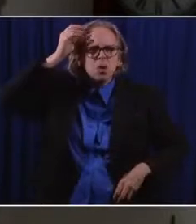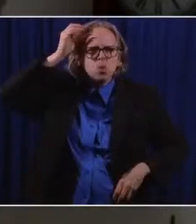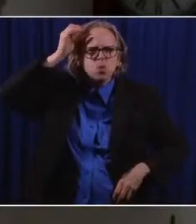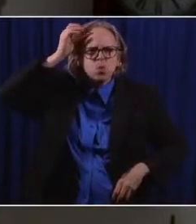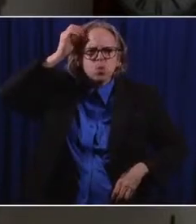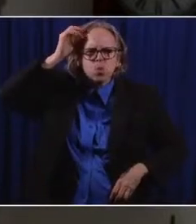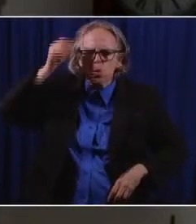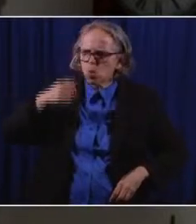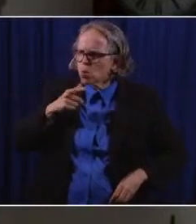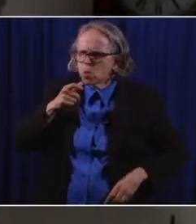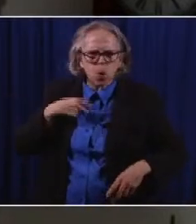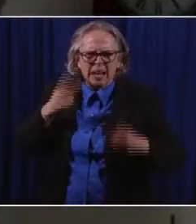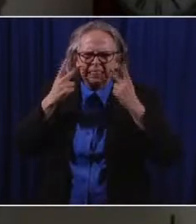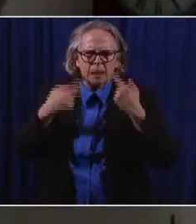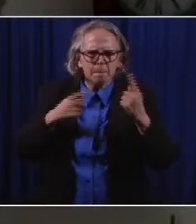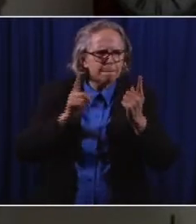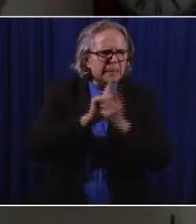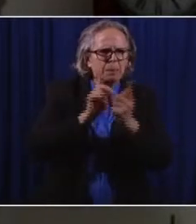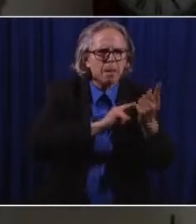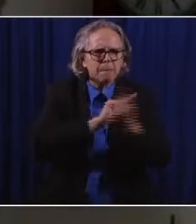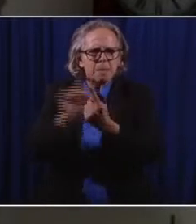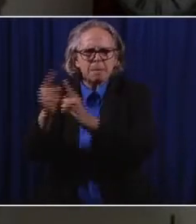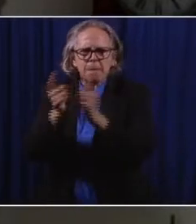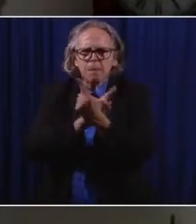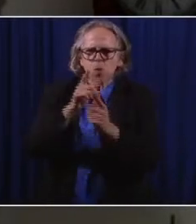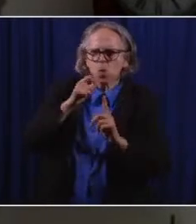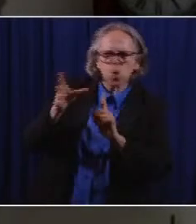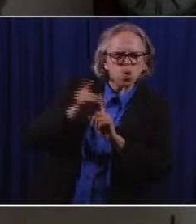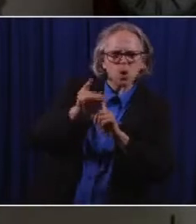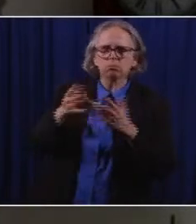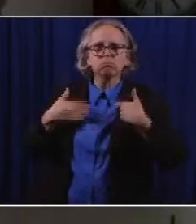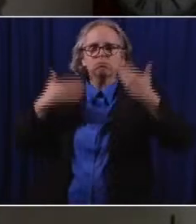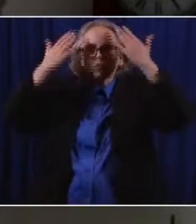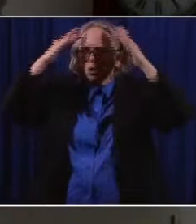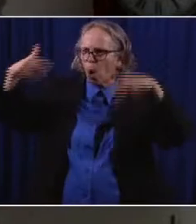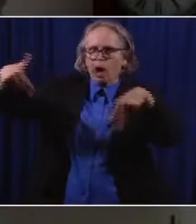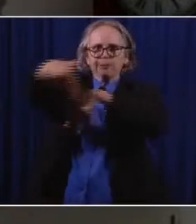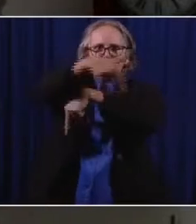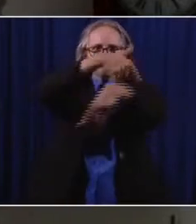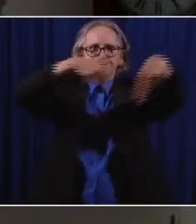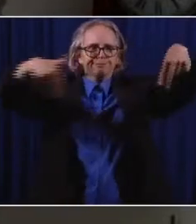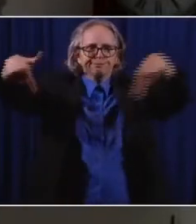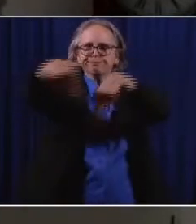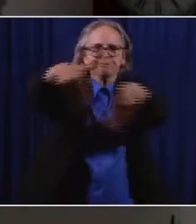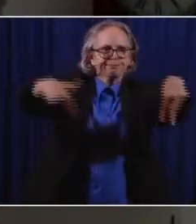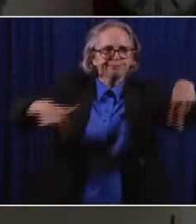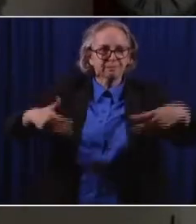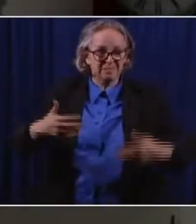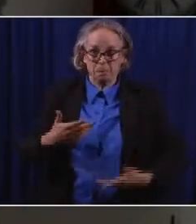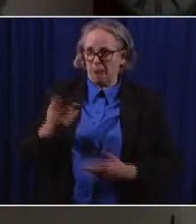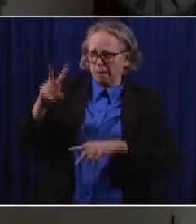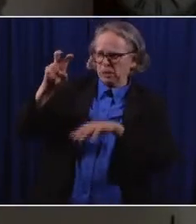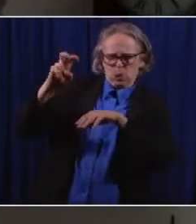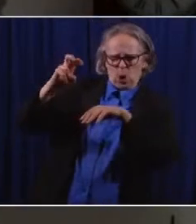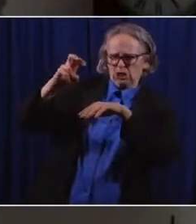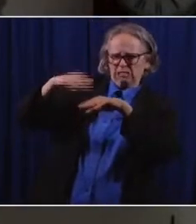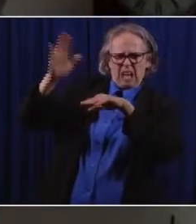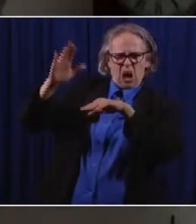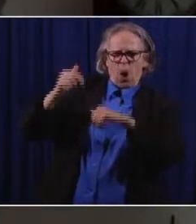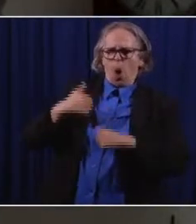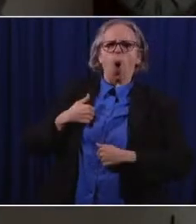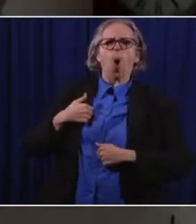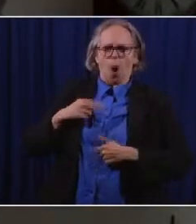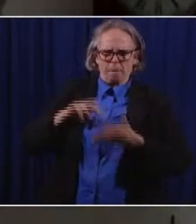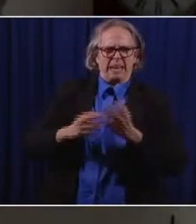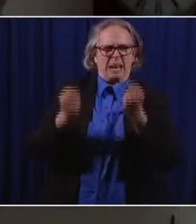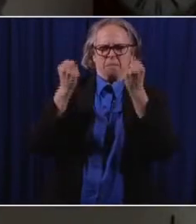how many of them are going to have the COVID? And we really don't know, but it's going to go up if these numbers are up in the community. But doing those basic things,